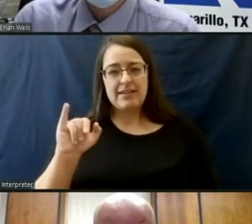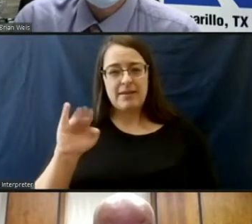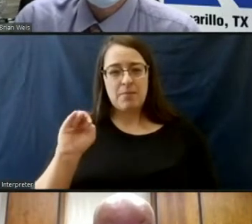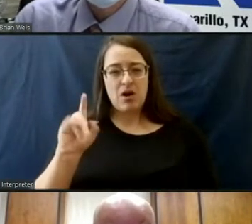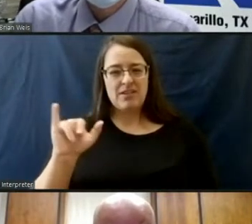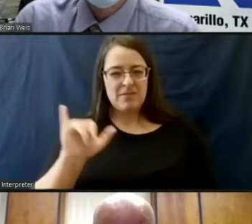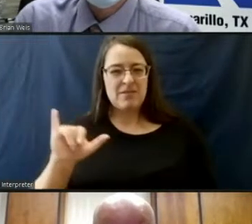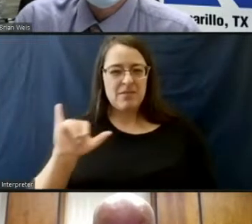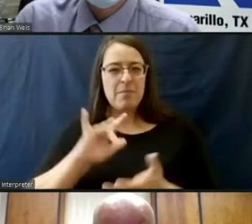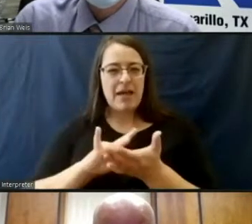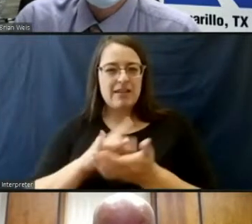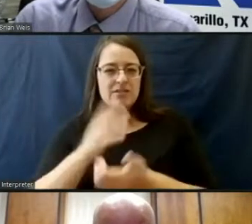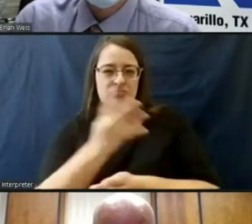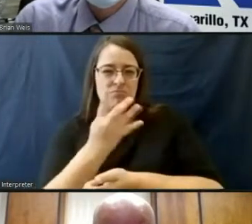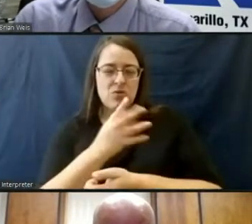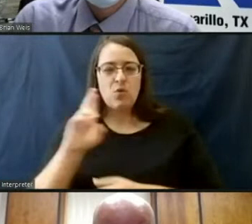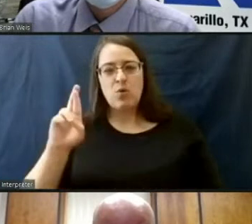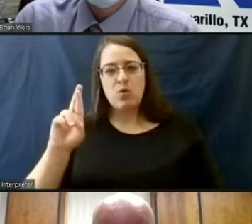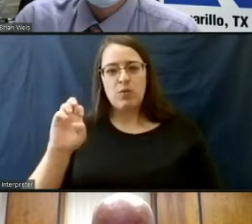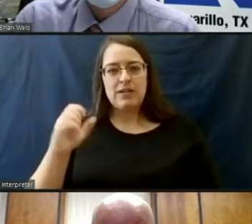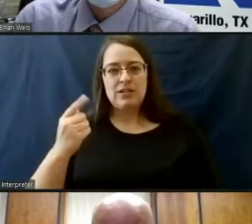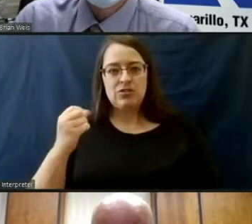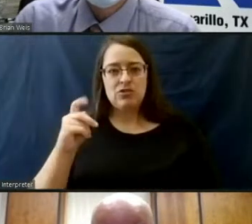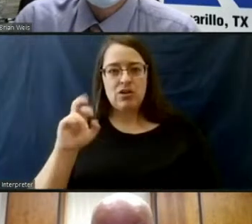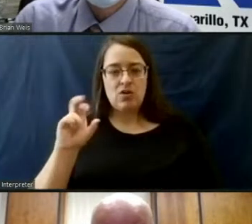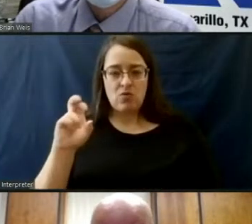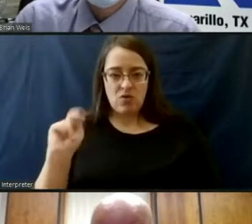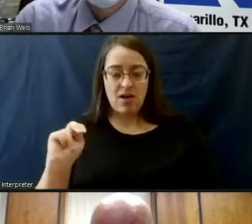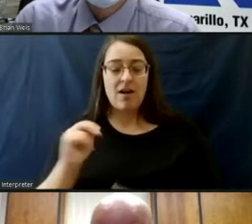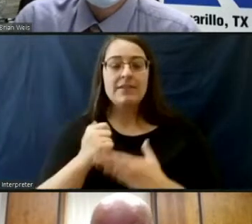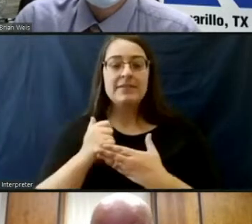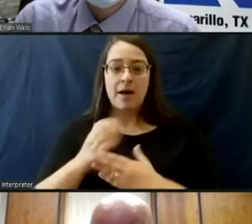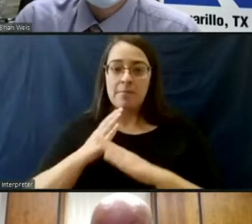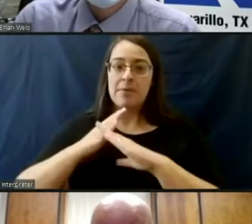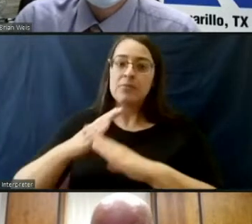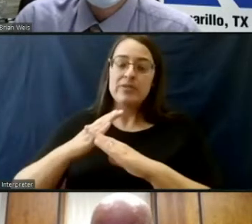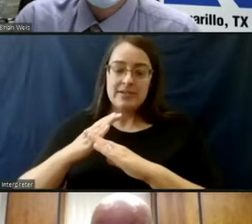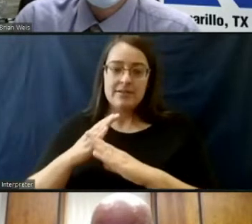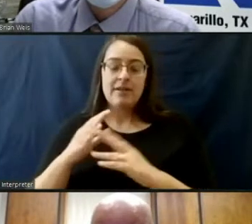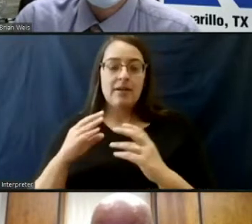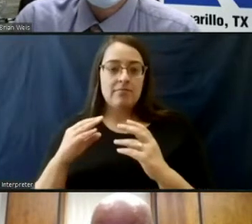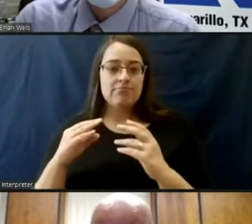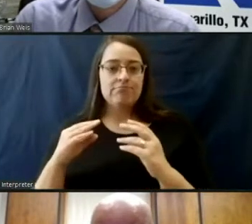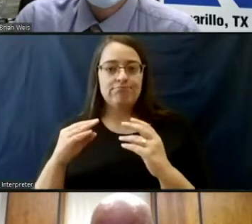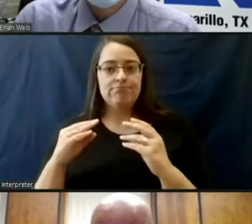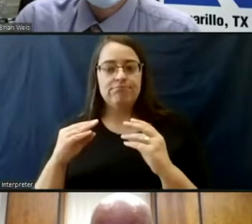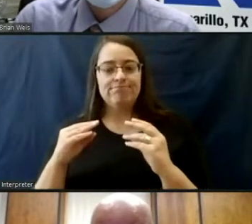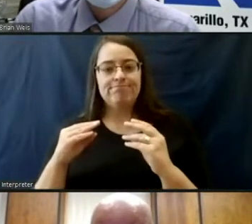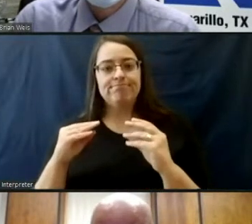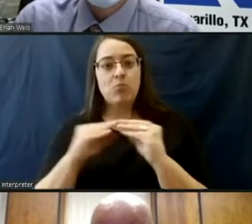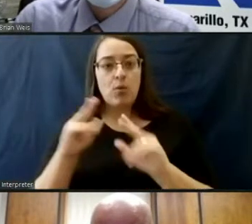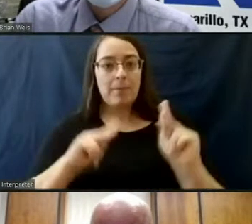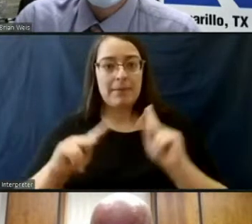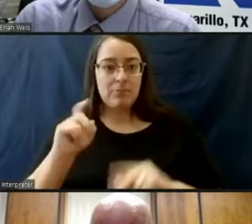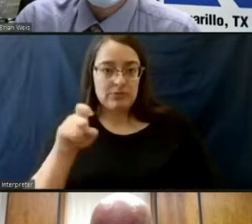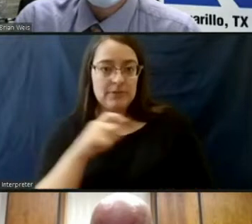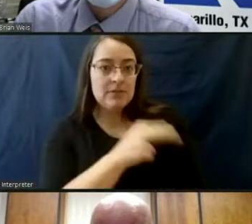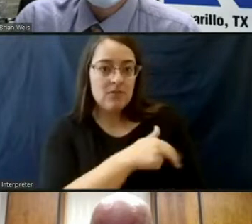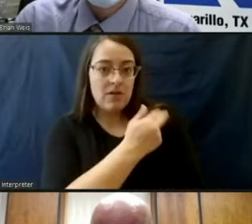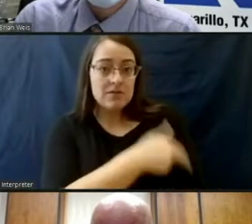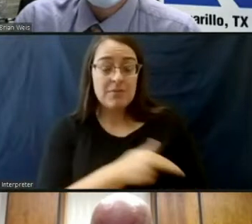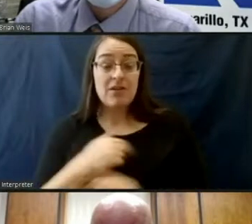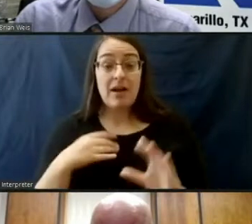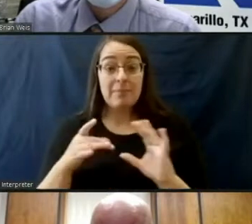are eligible, is helping to prevent a lot of additional hospitalizations. I mentioned on the call last week that we were